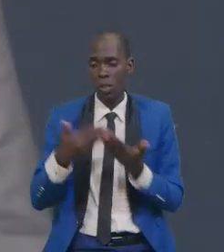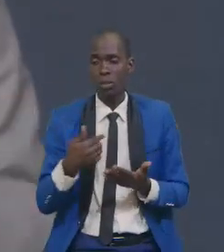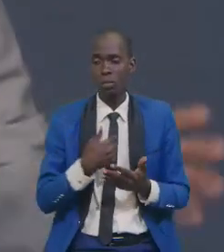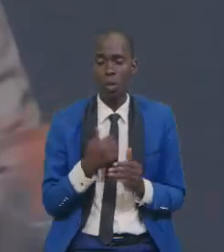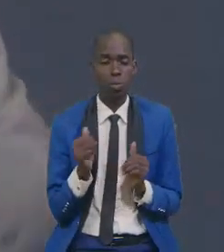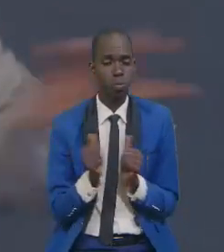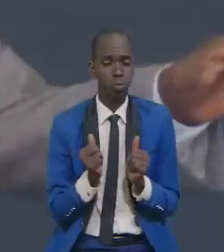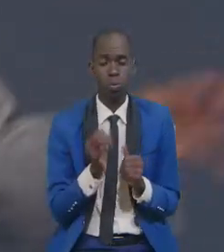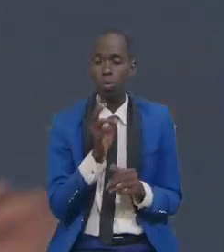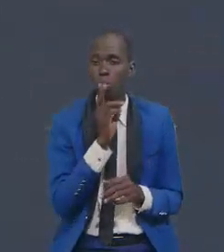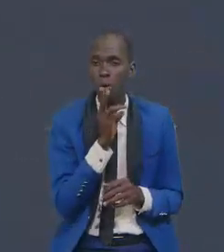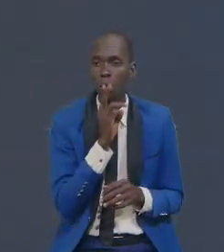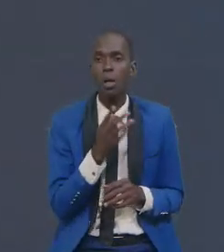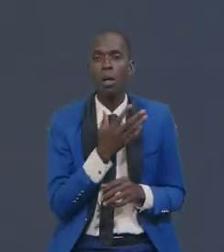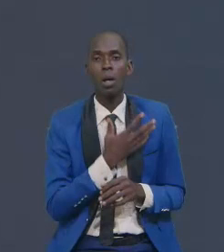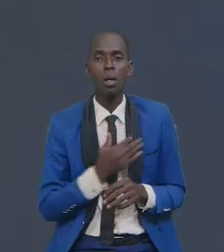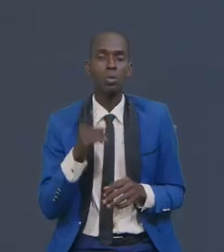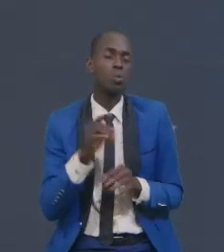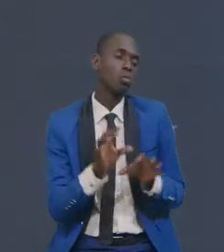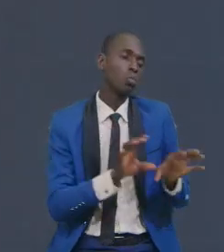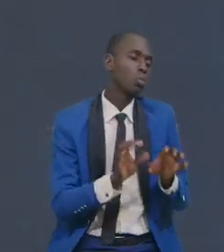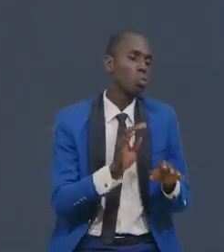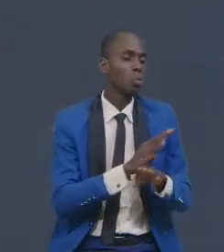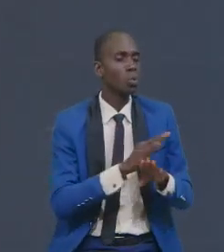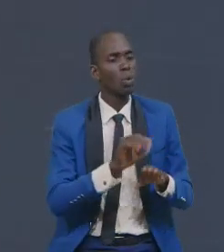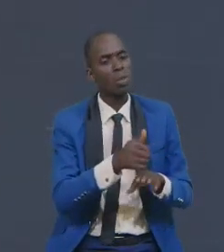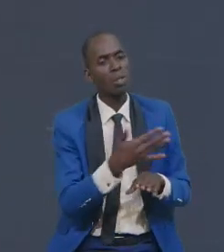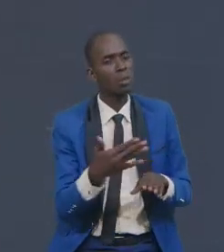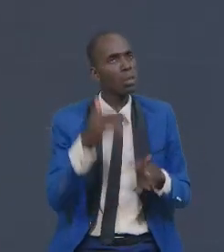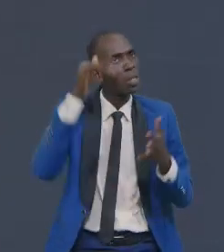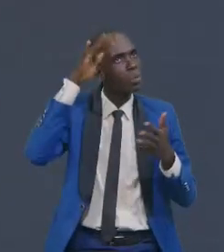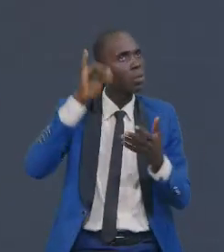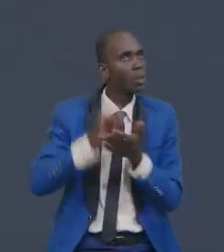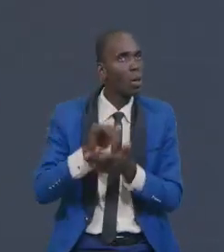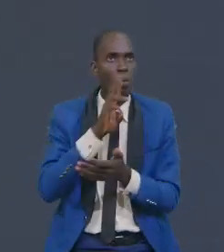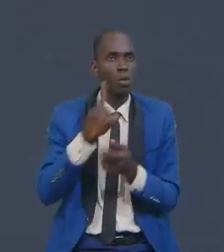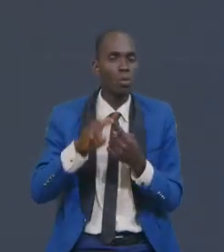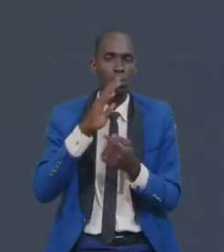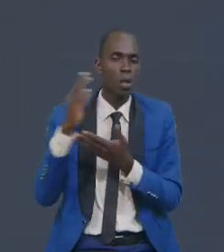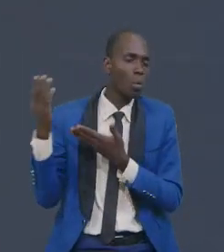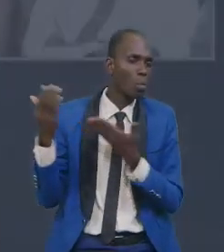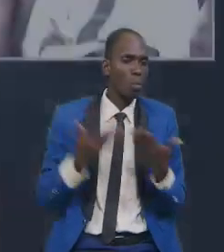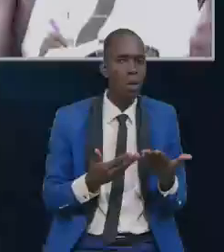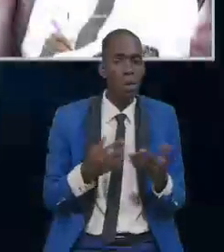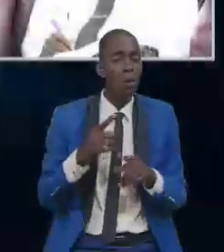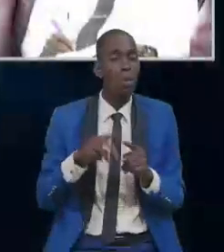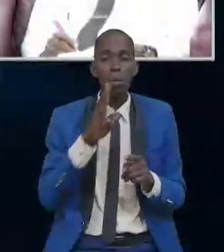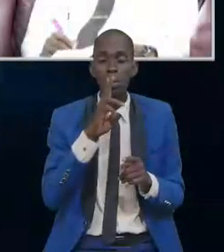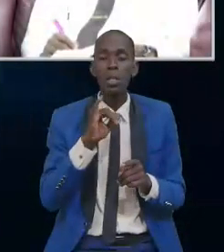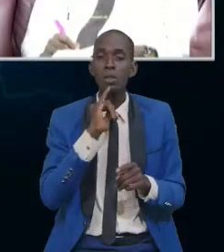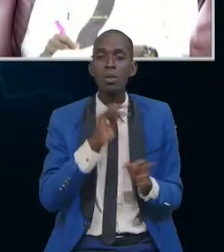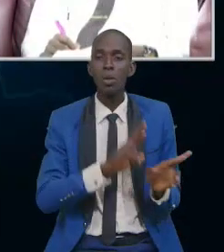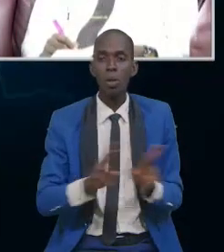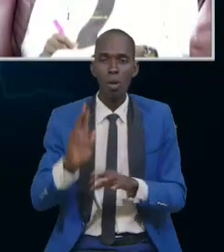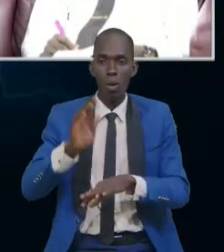then you look away, you're doing other things, waiting for the cold water. And the cold water has been put on the table. And a